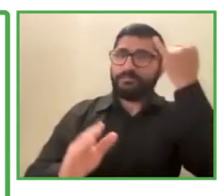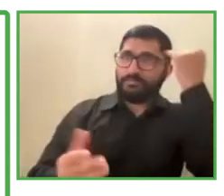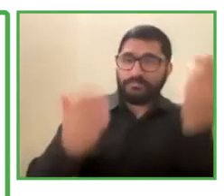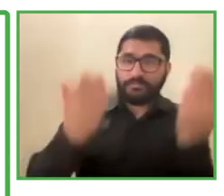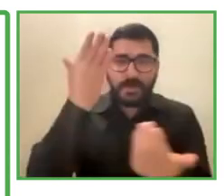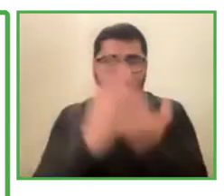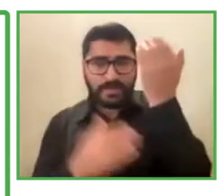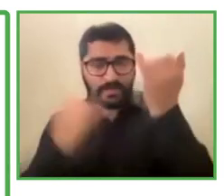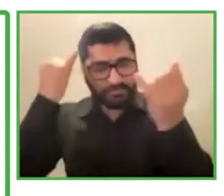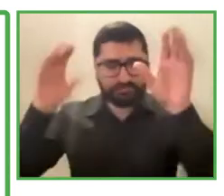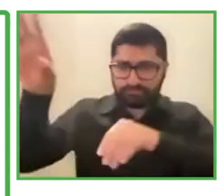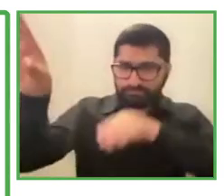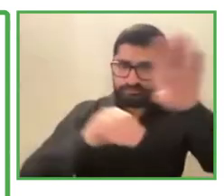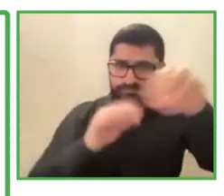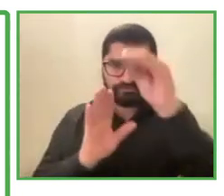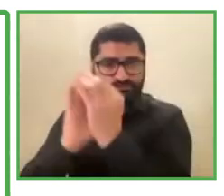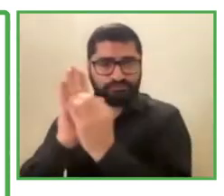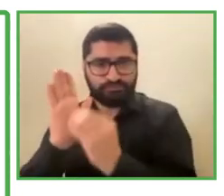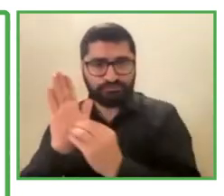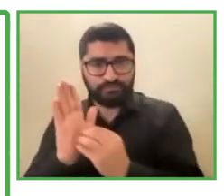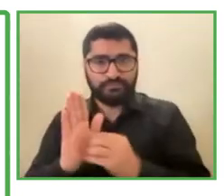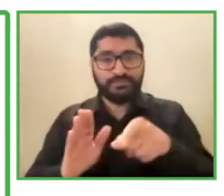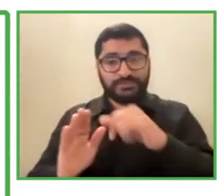meeting was to